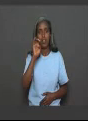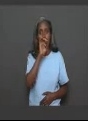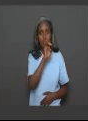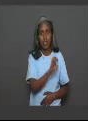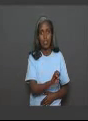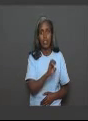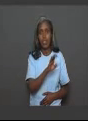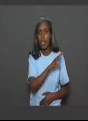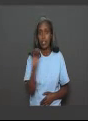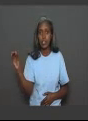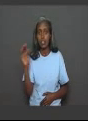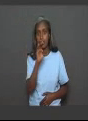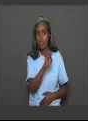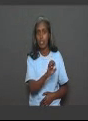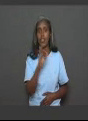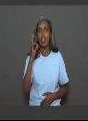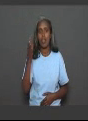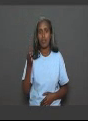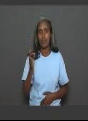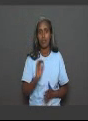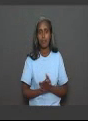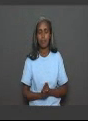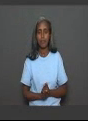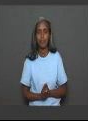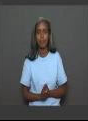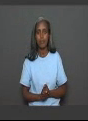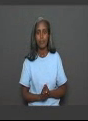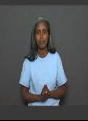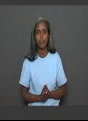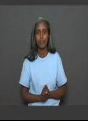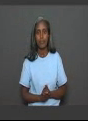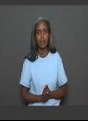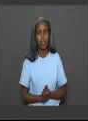DE, and EF.